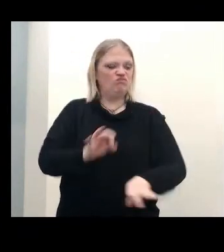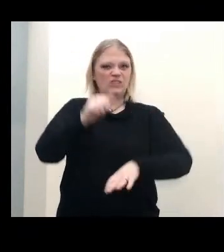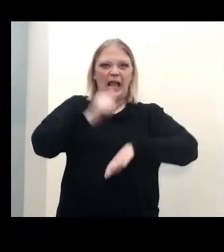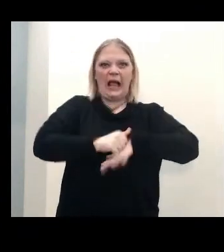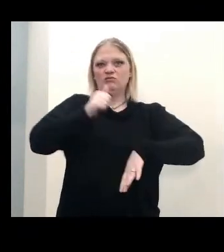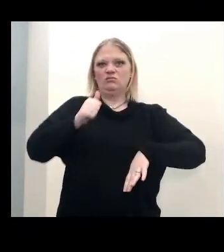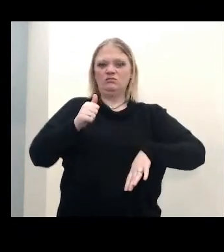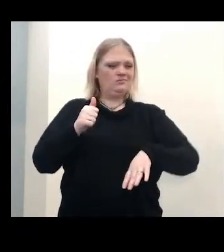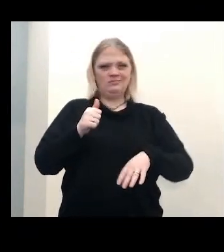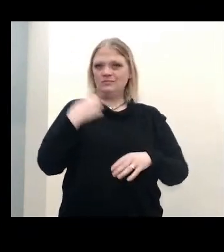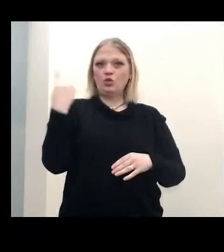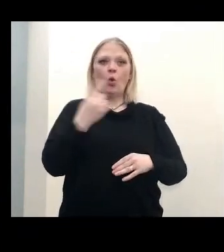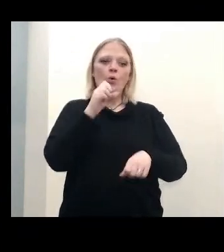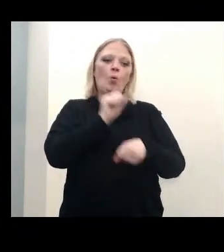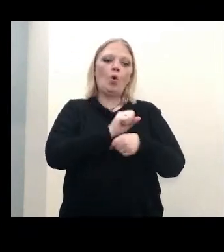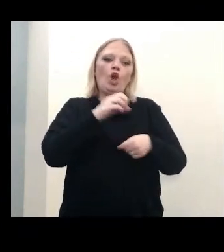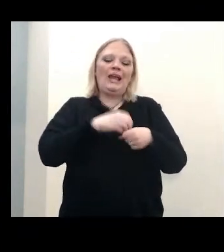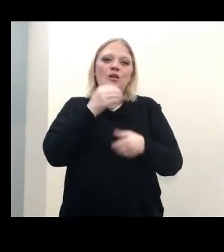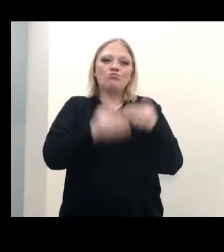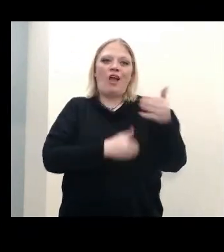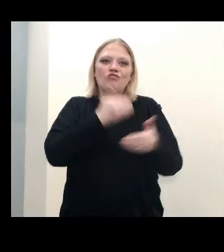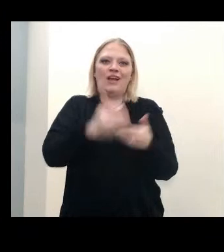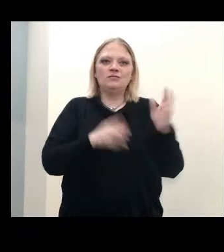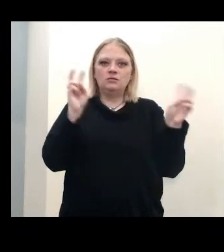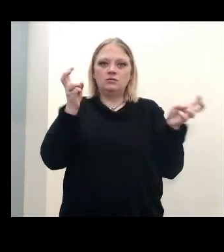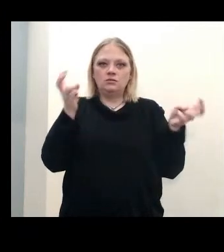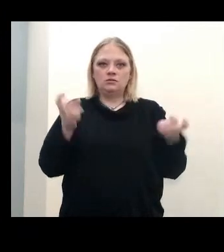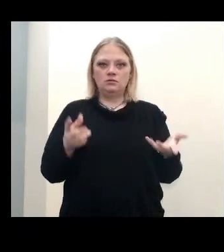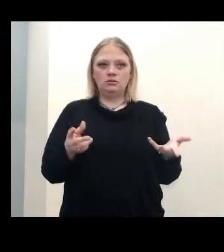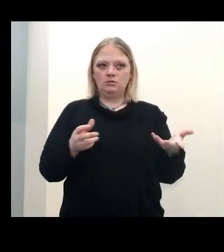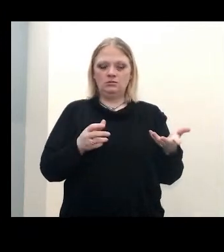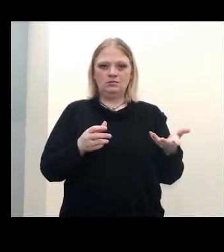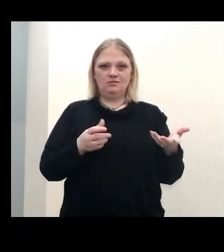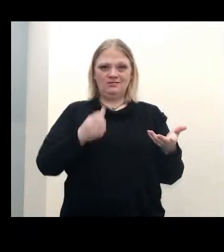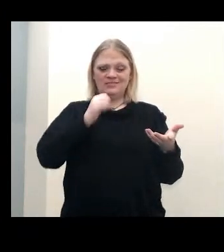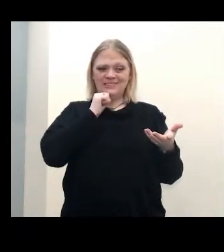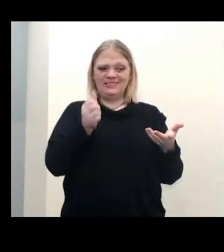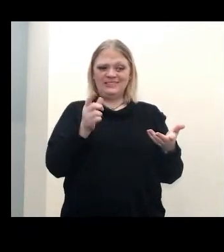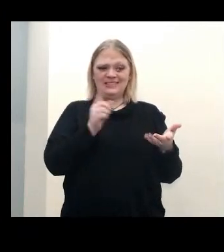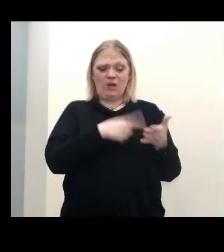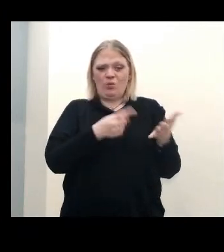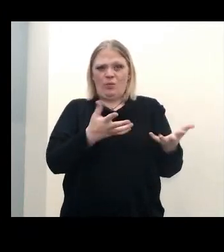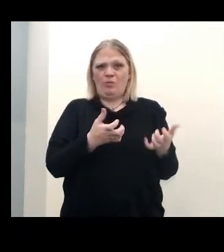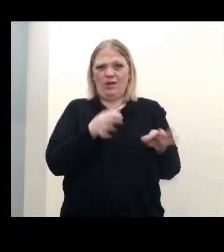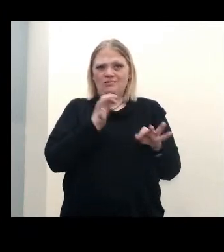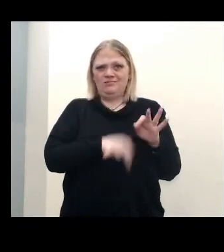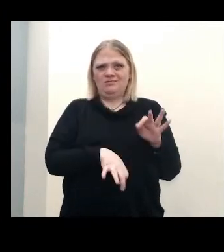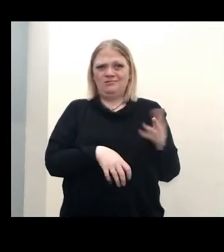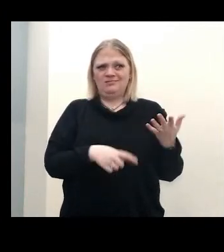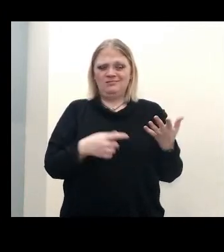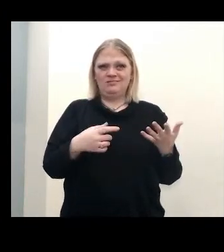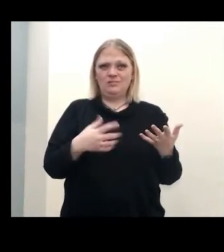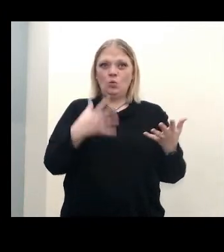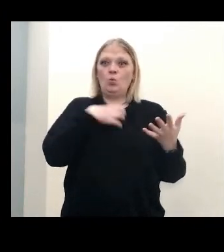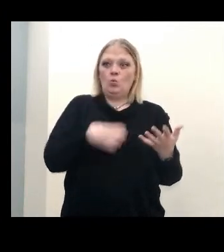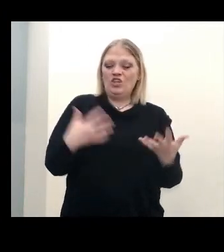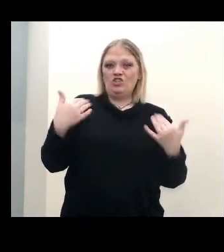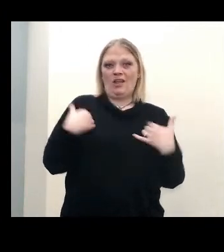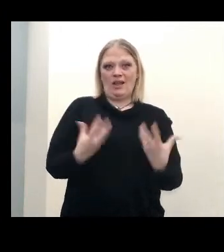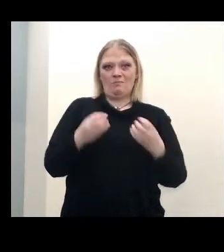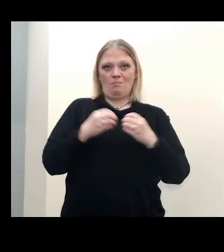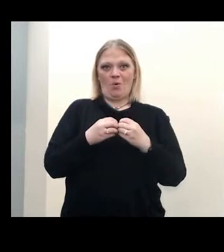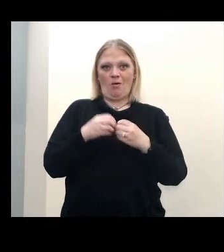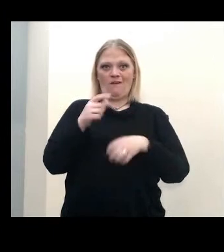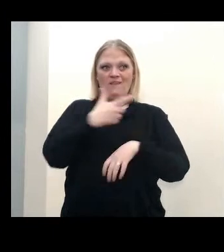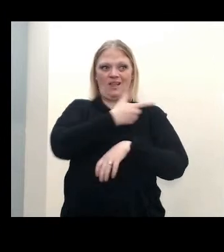be a work in progress. It's not at where we want it to be. It's as simple as that. We wish we had more vaccines. We wish